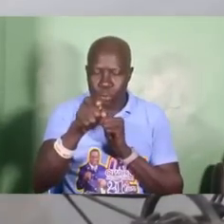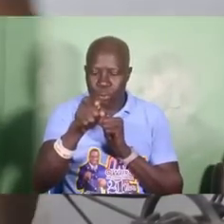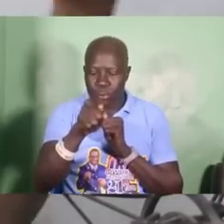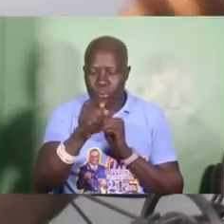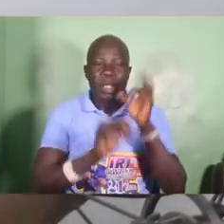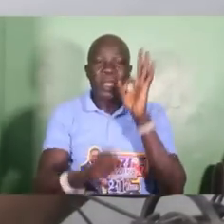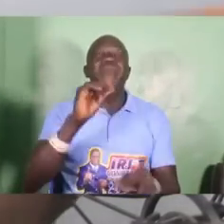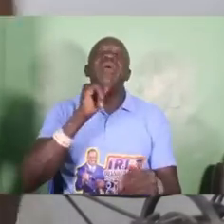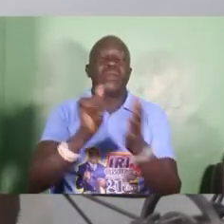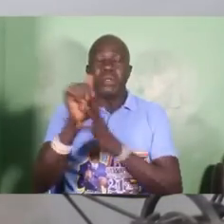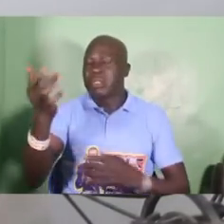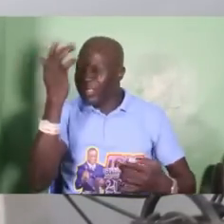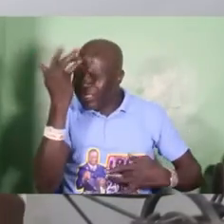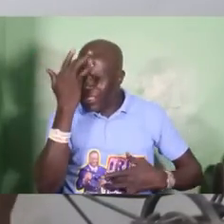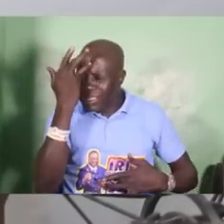Yes. When you don't